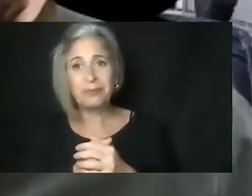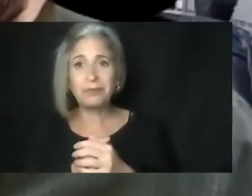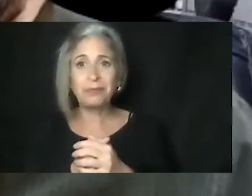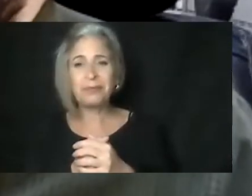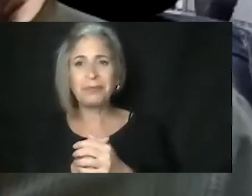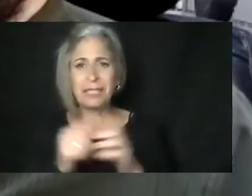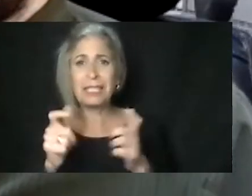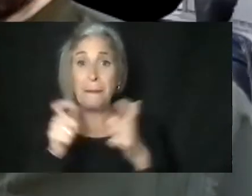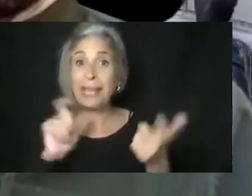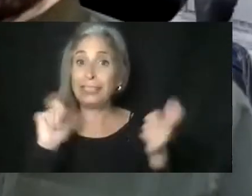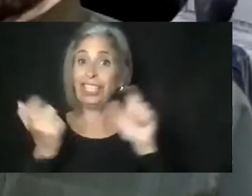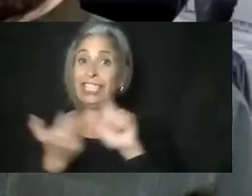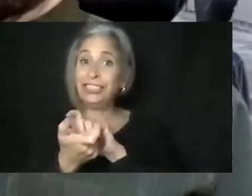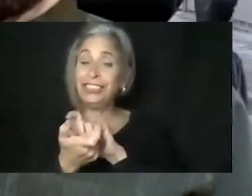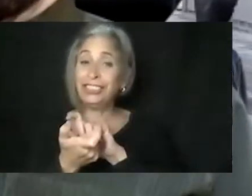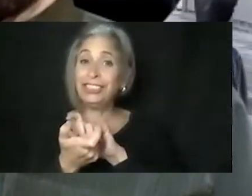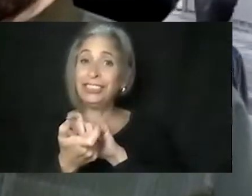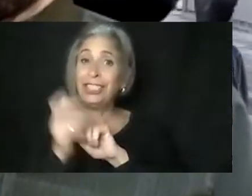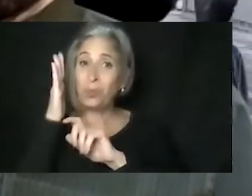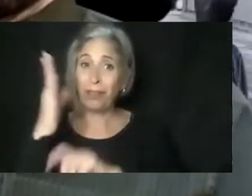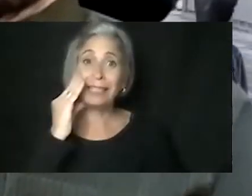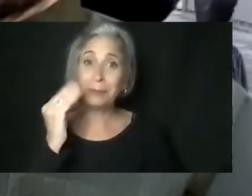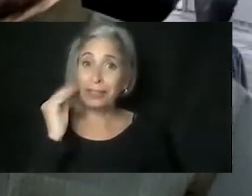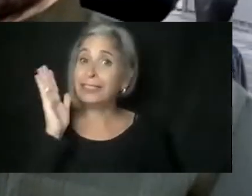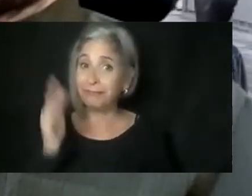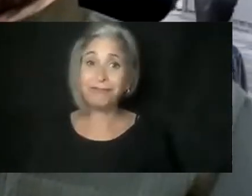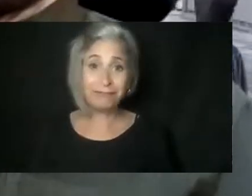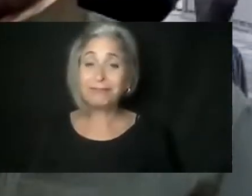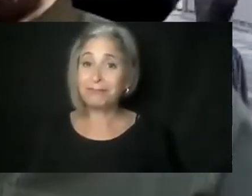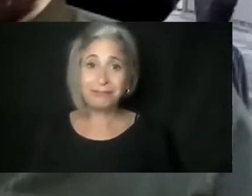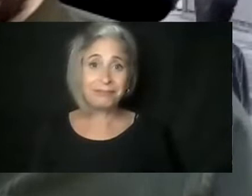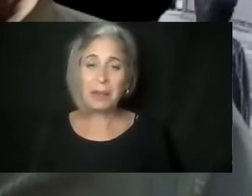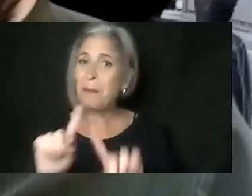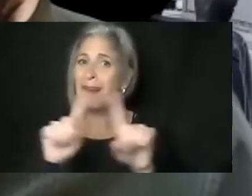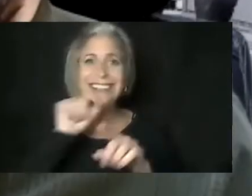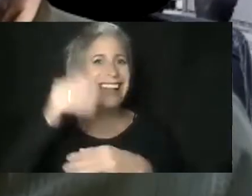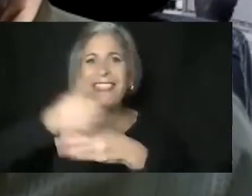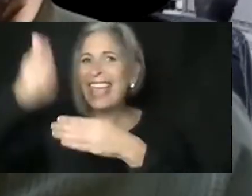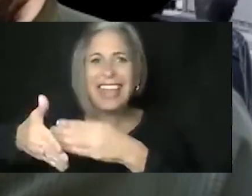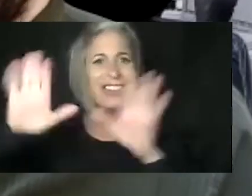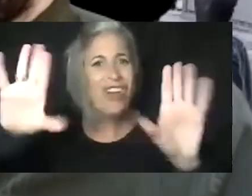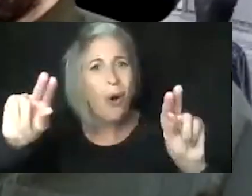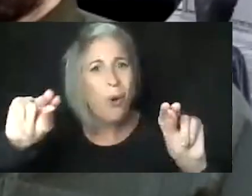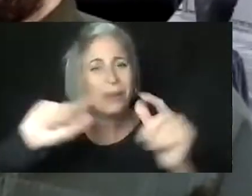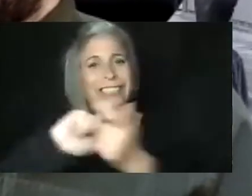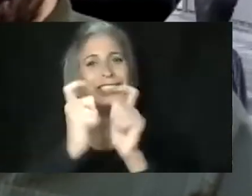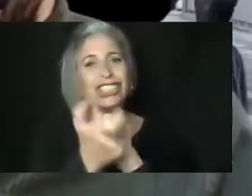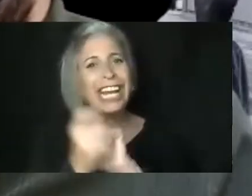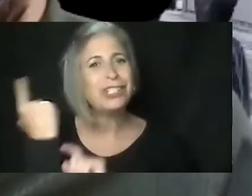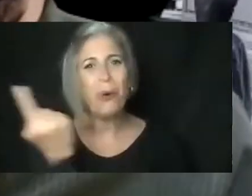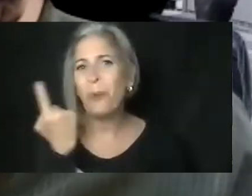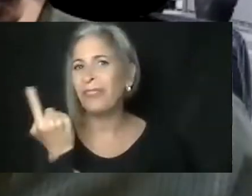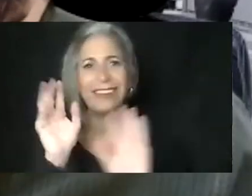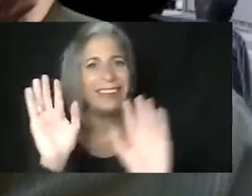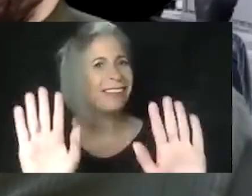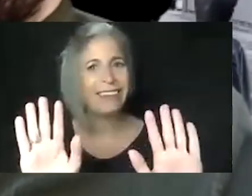it's a big change that you're going to go through, but it's not an end. It's a change. And so the best thing